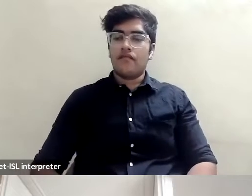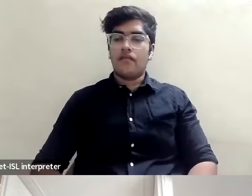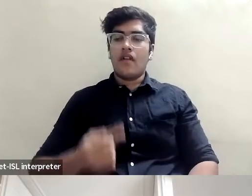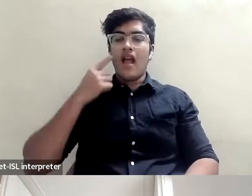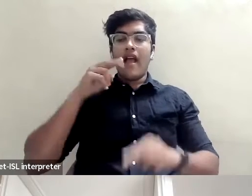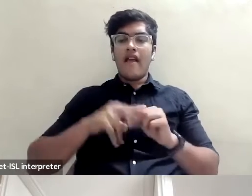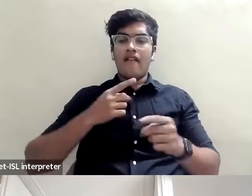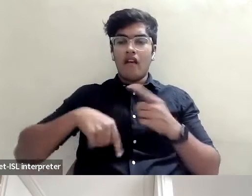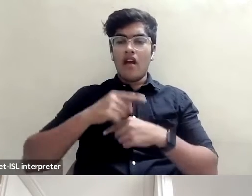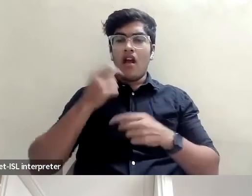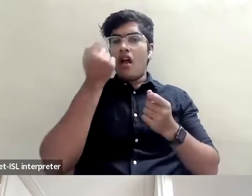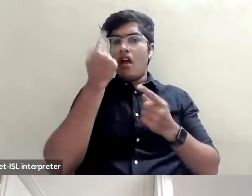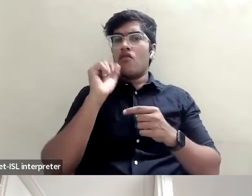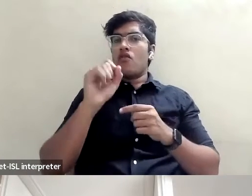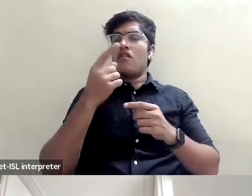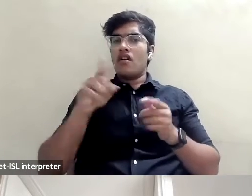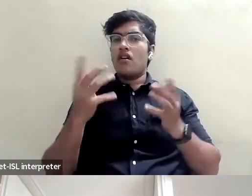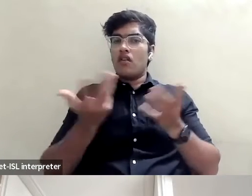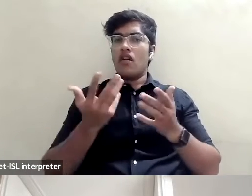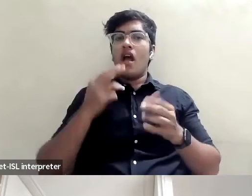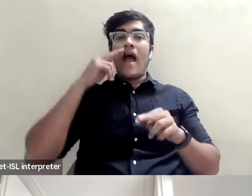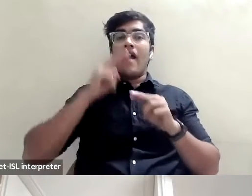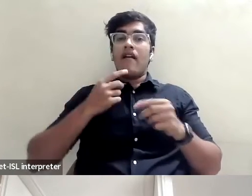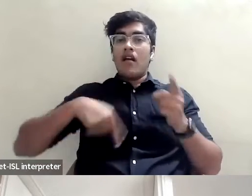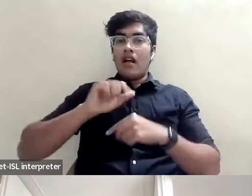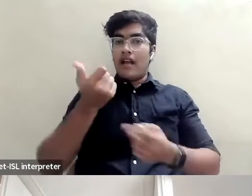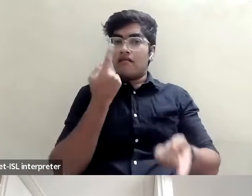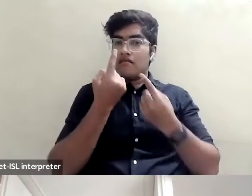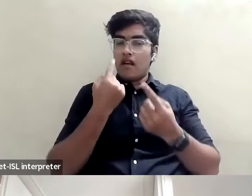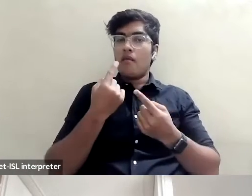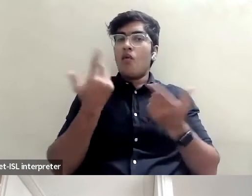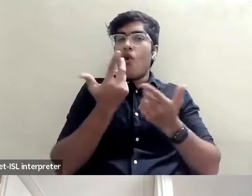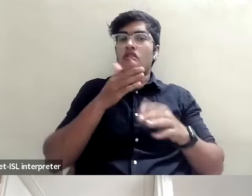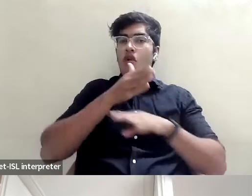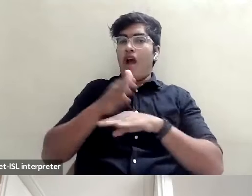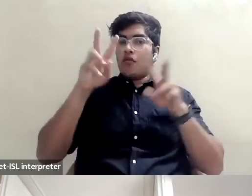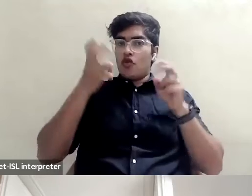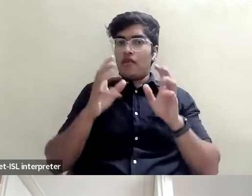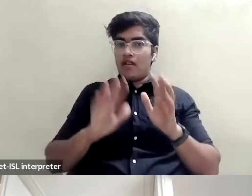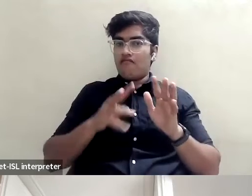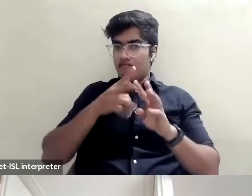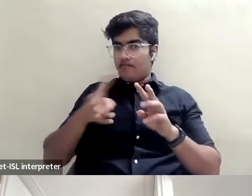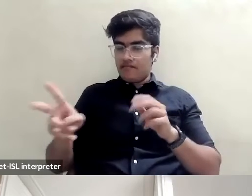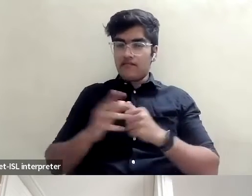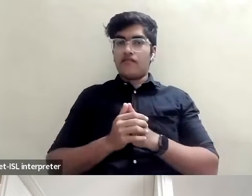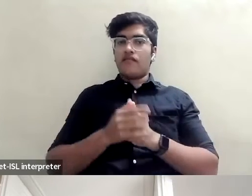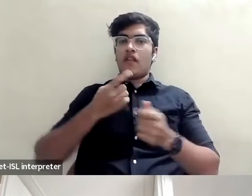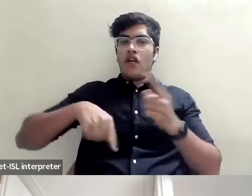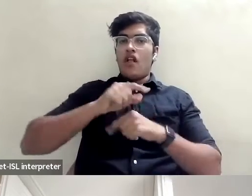talking about how if we can identify things that we consider are harms, and we can all agree on